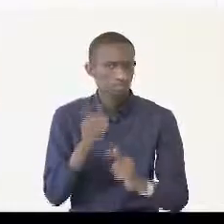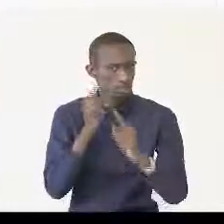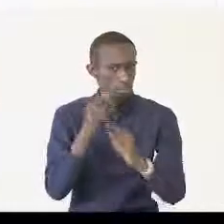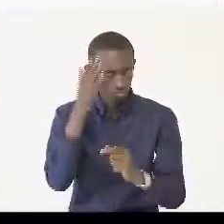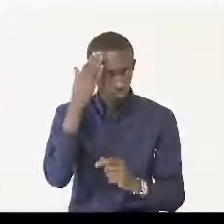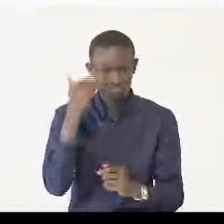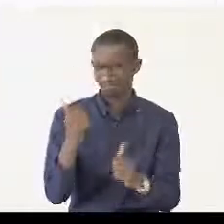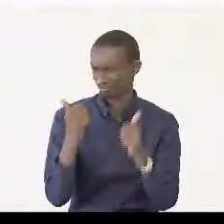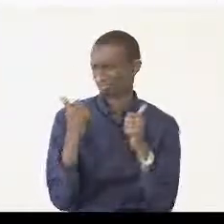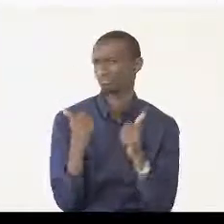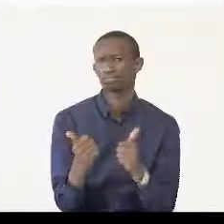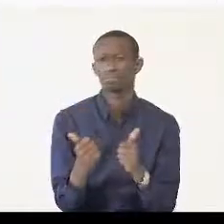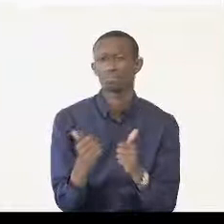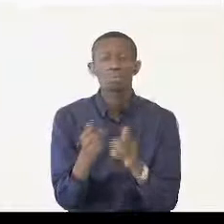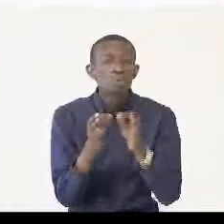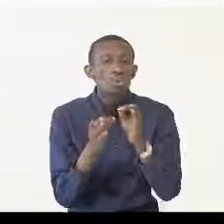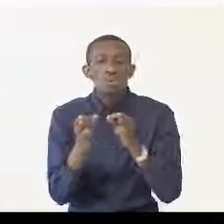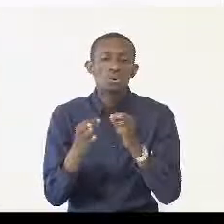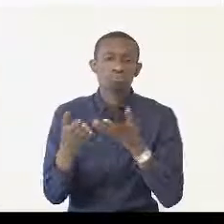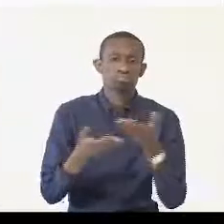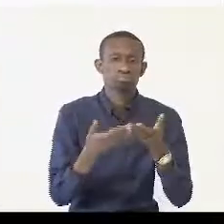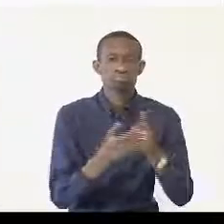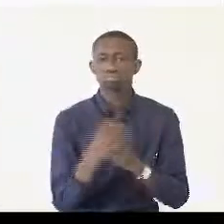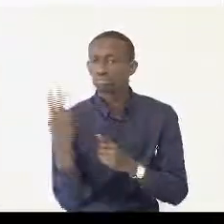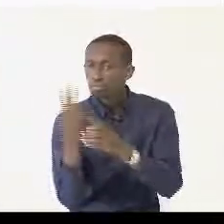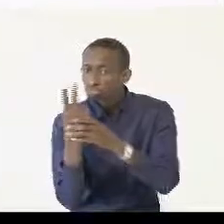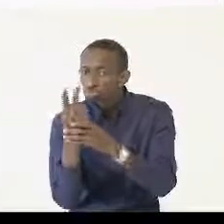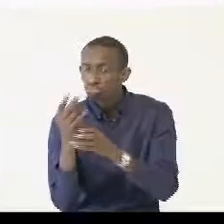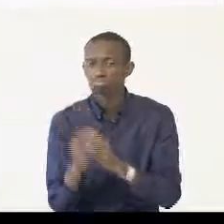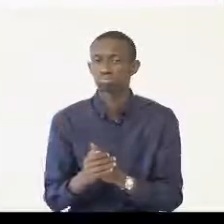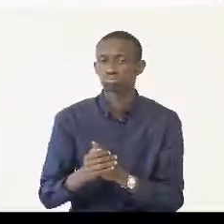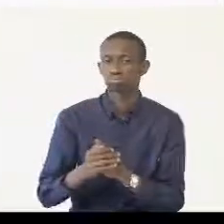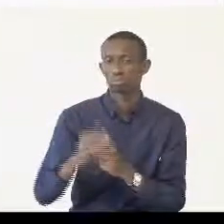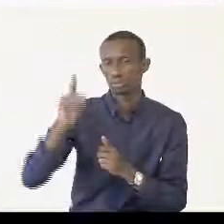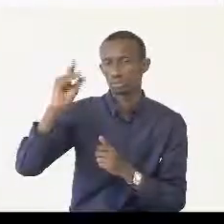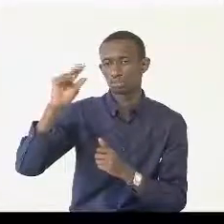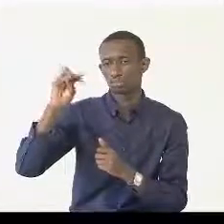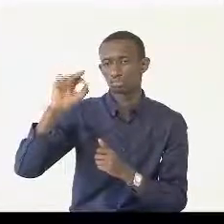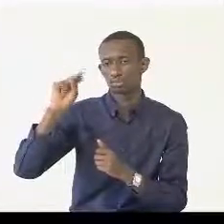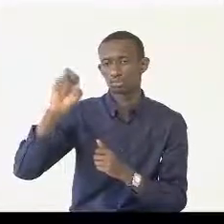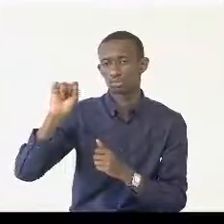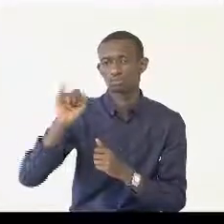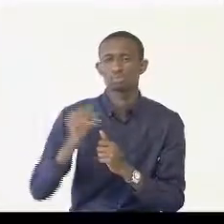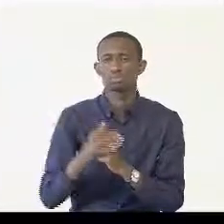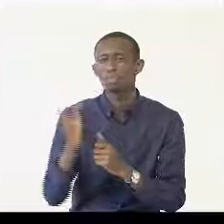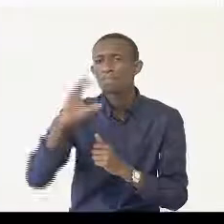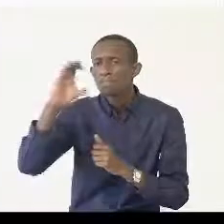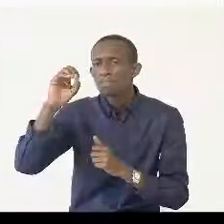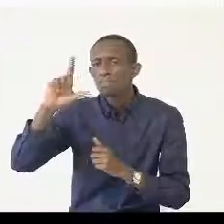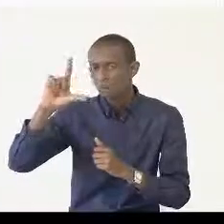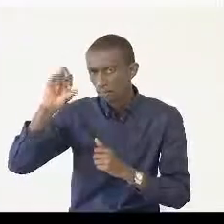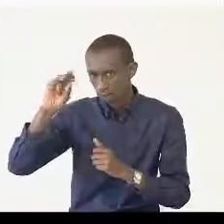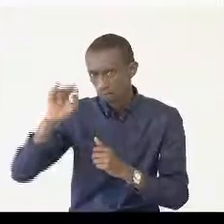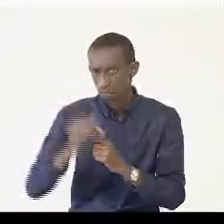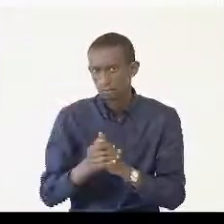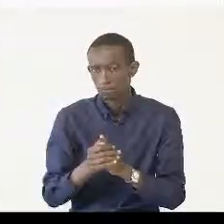to discuss 2-dimensional corrosions as an extension of 1-dimensional